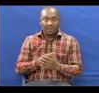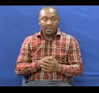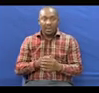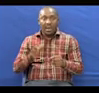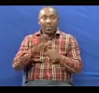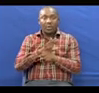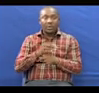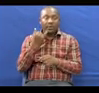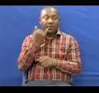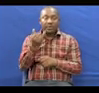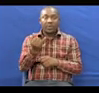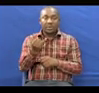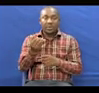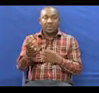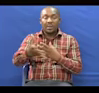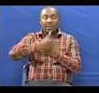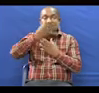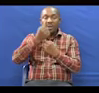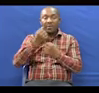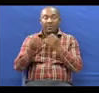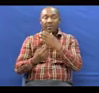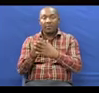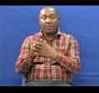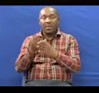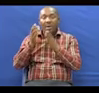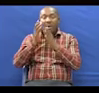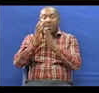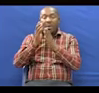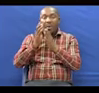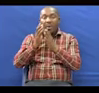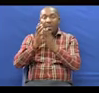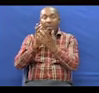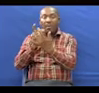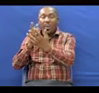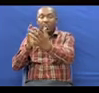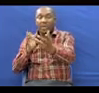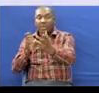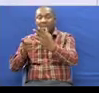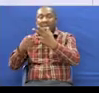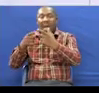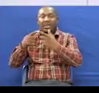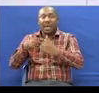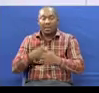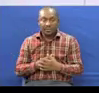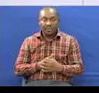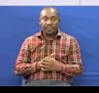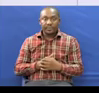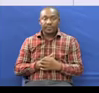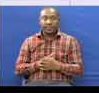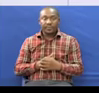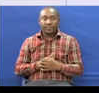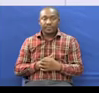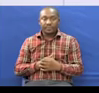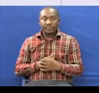of a certain areas. Now, most of the information is derived from the population data. We have the so-called